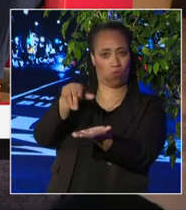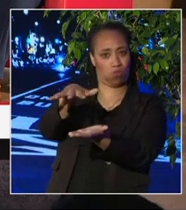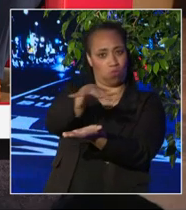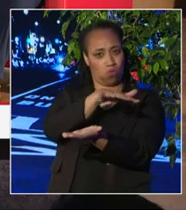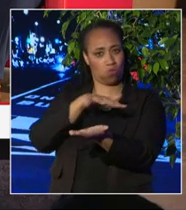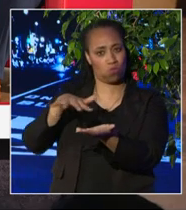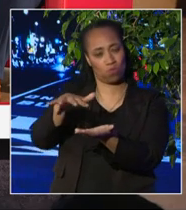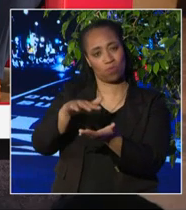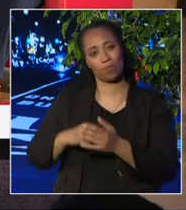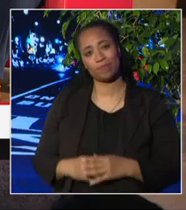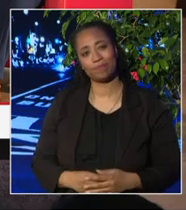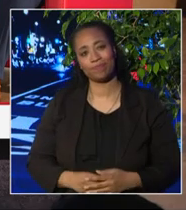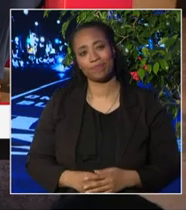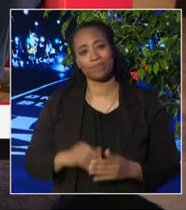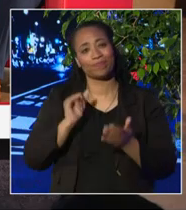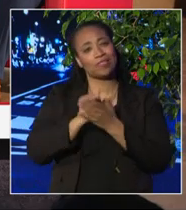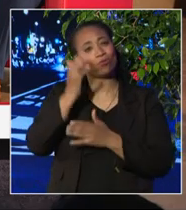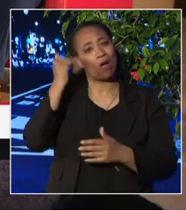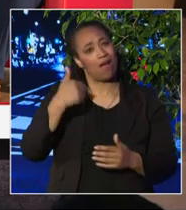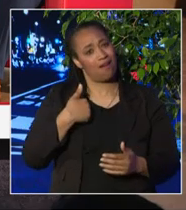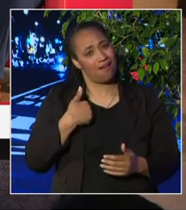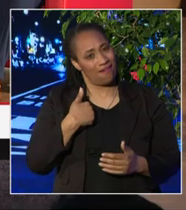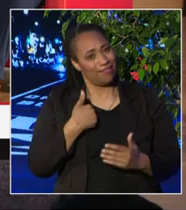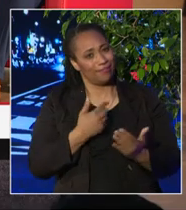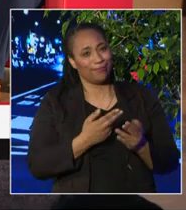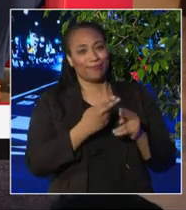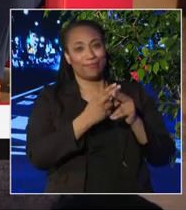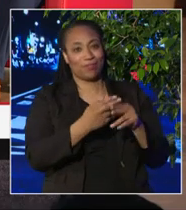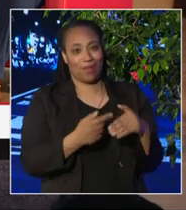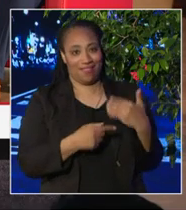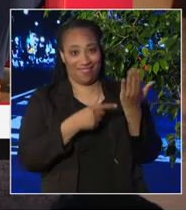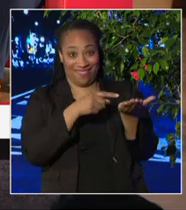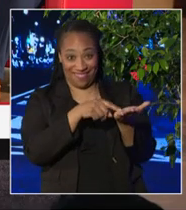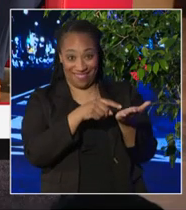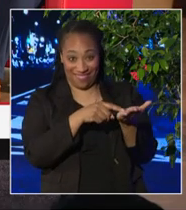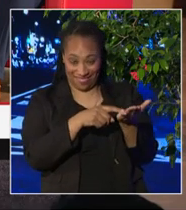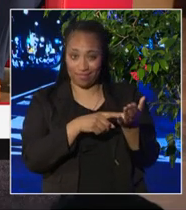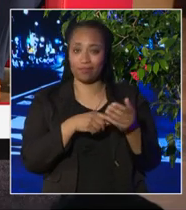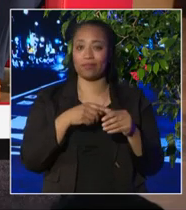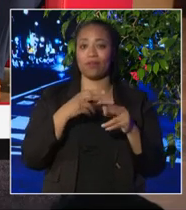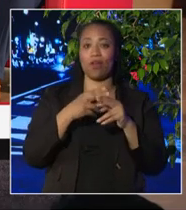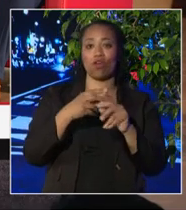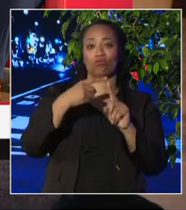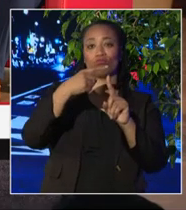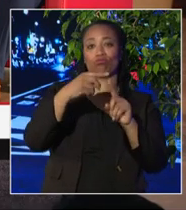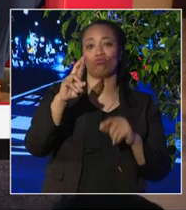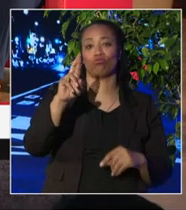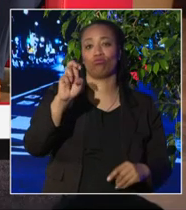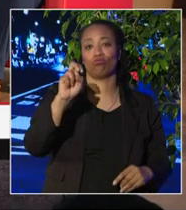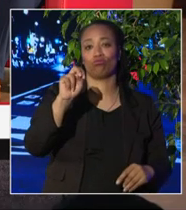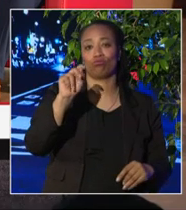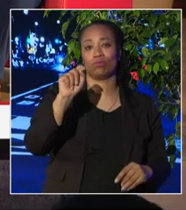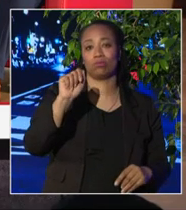introduced the Rental Act. We introduced the Housing in Downtown program, which